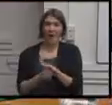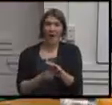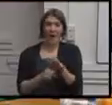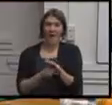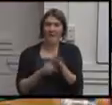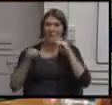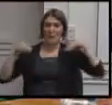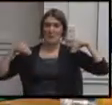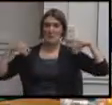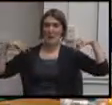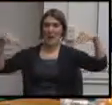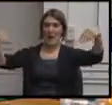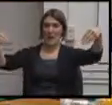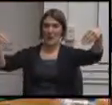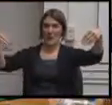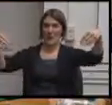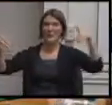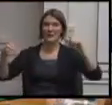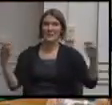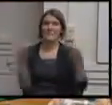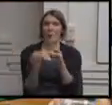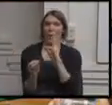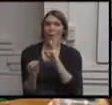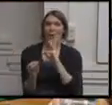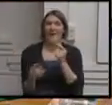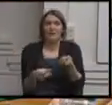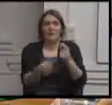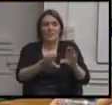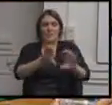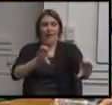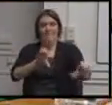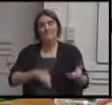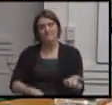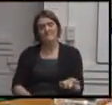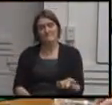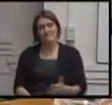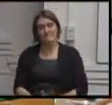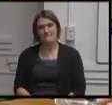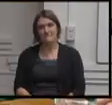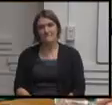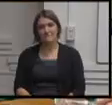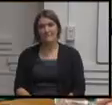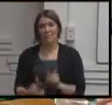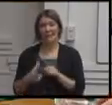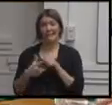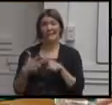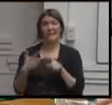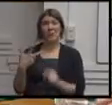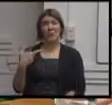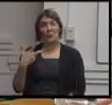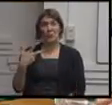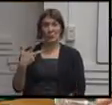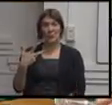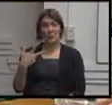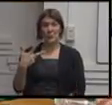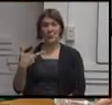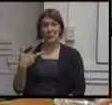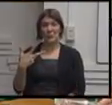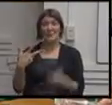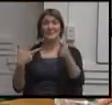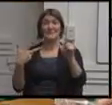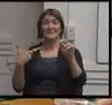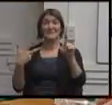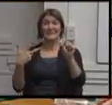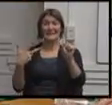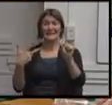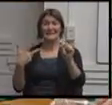the sprinkler system that is necessary for the whole building. So without going into some of the